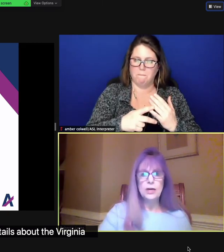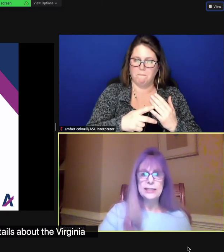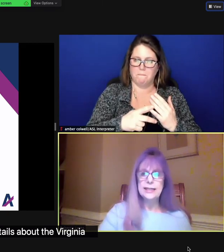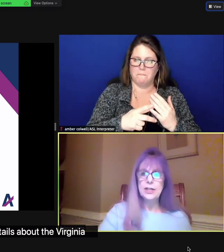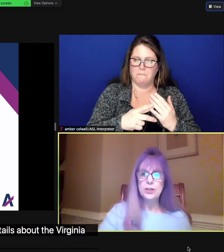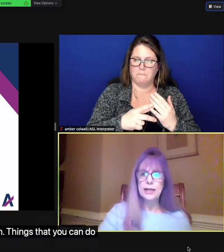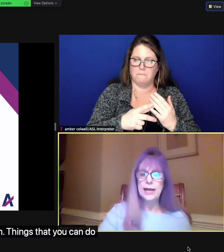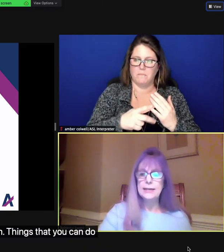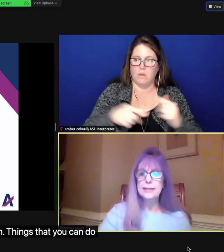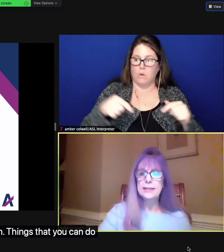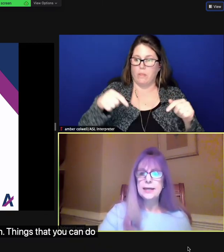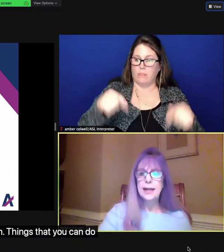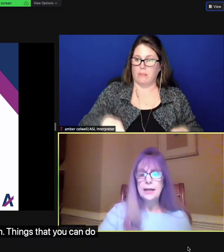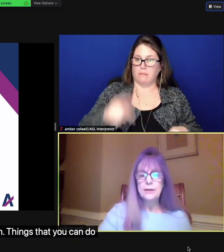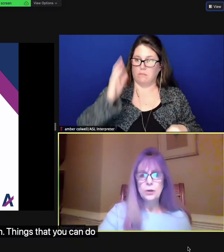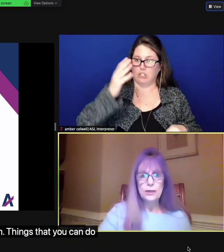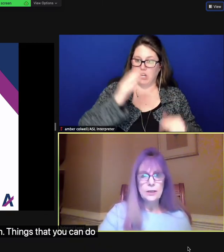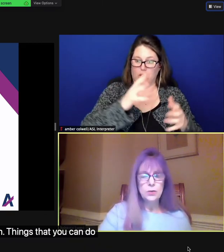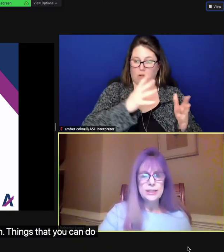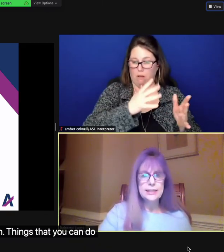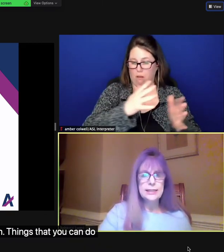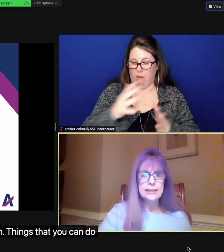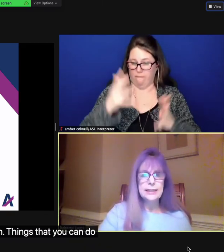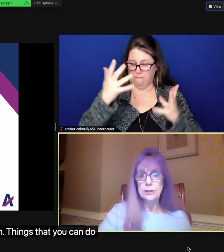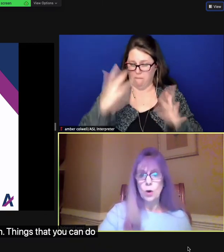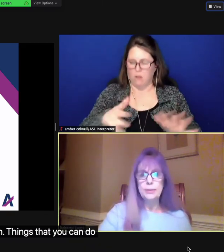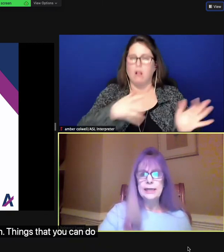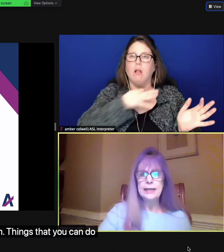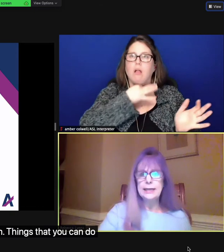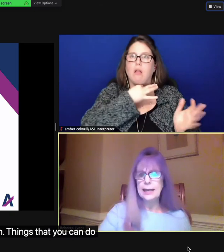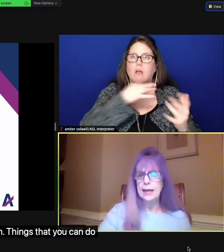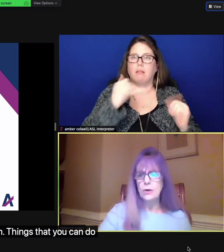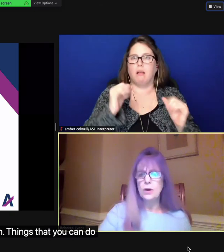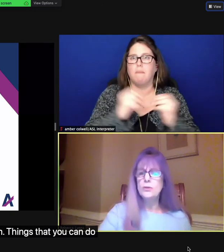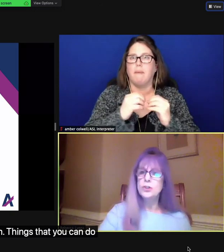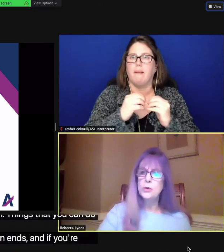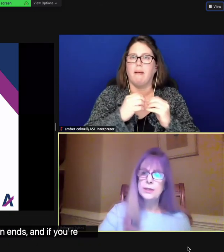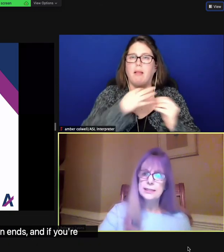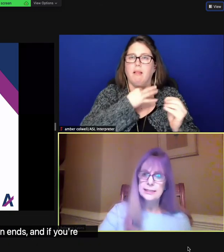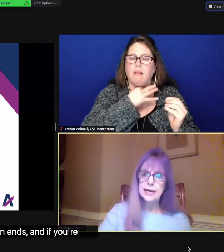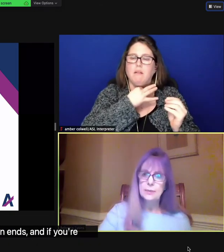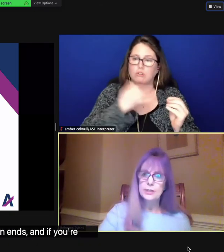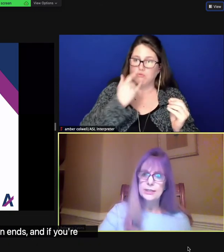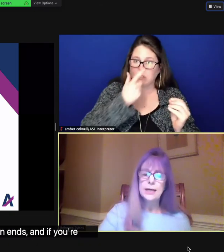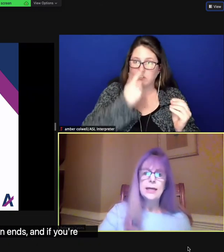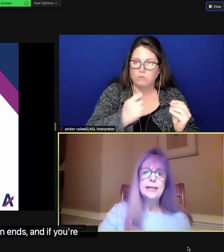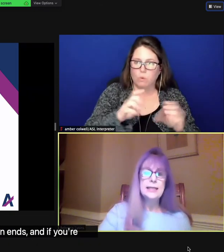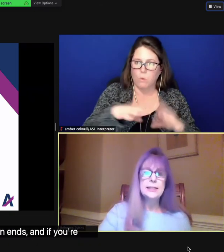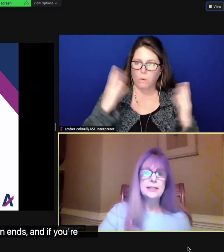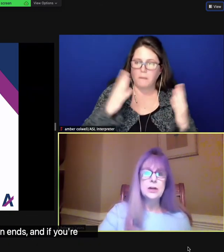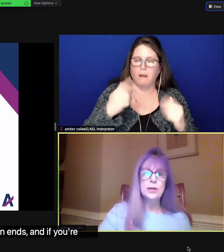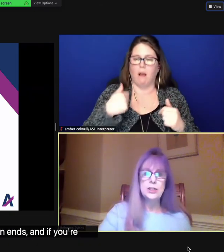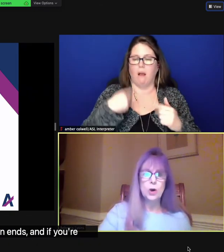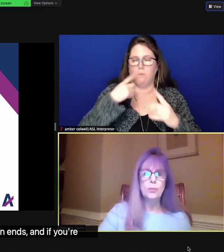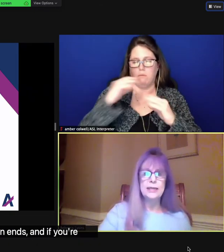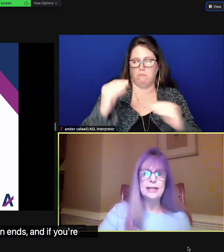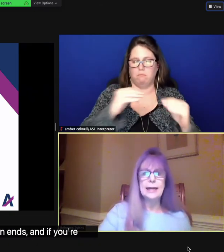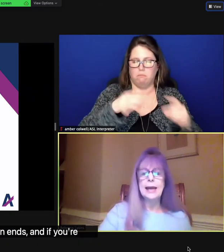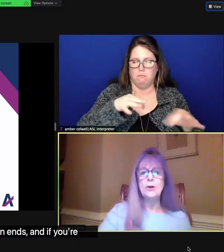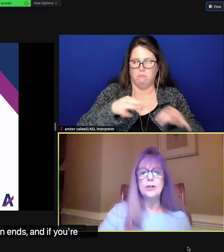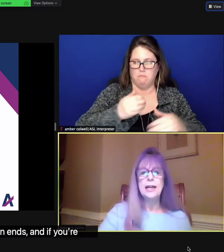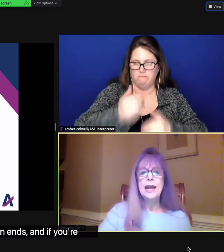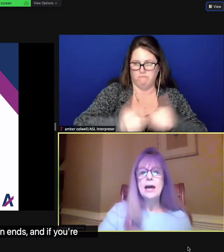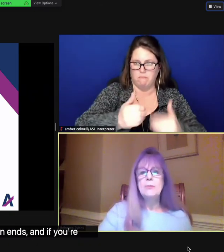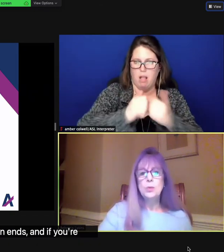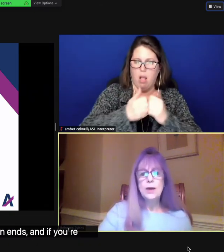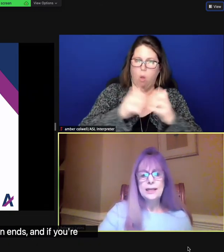the presentation ends. And if you're interested in opening an account, I'll show you the steps necessary to open an